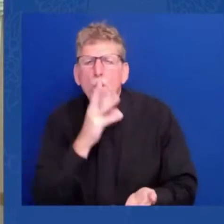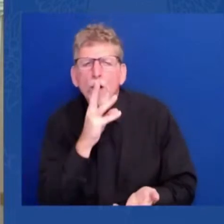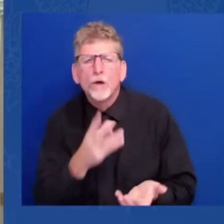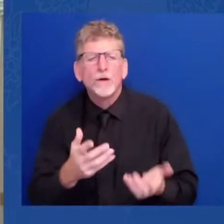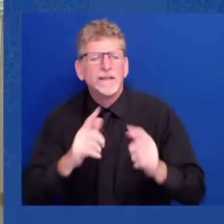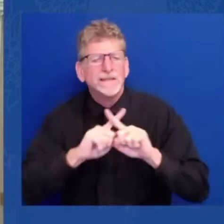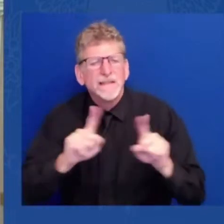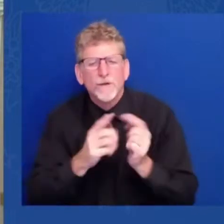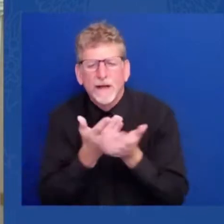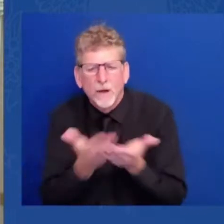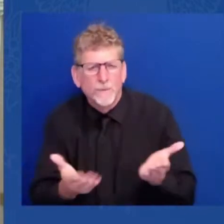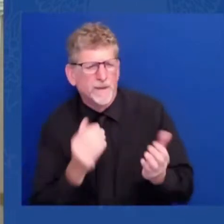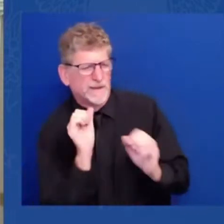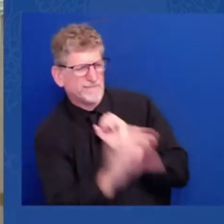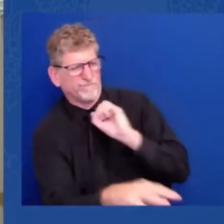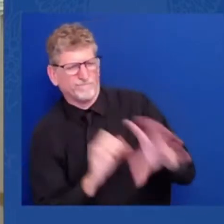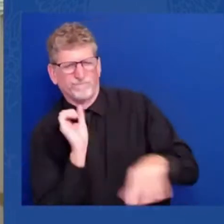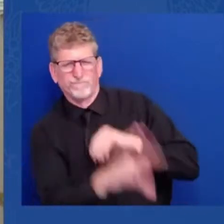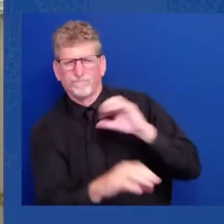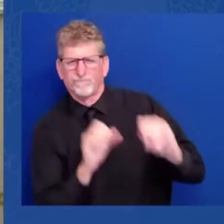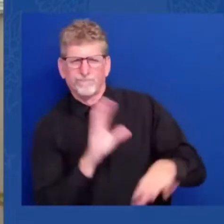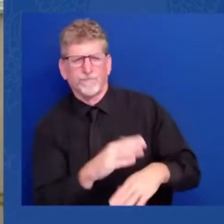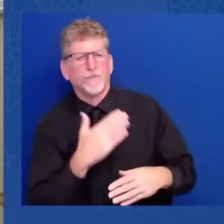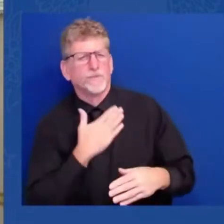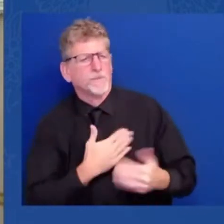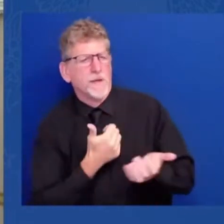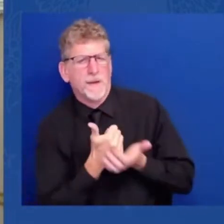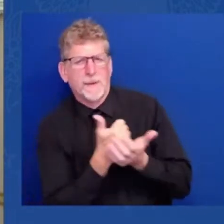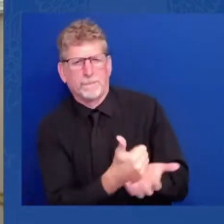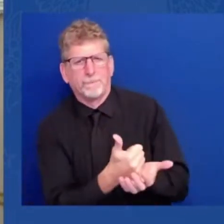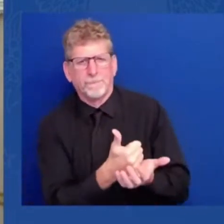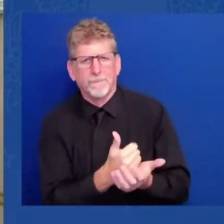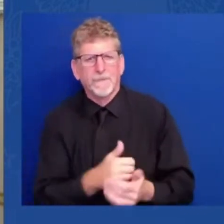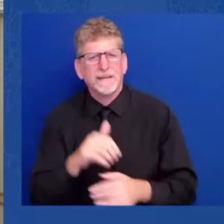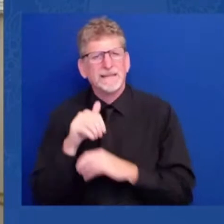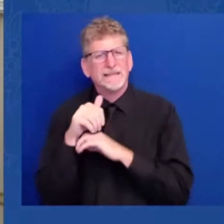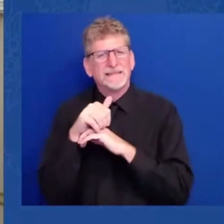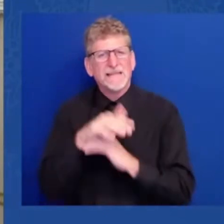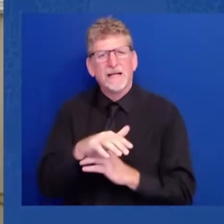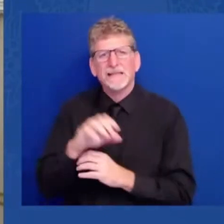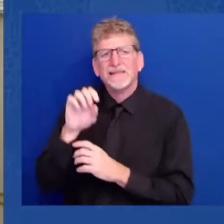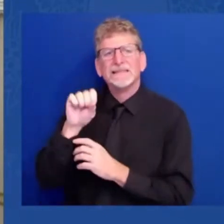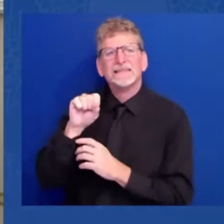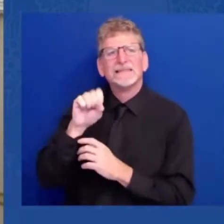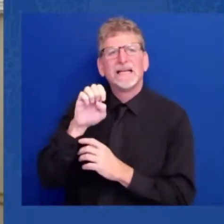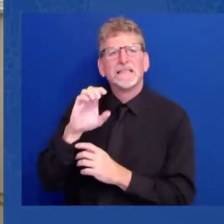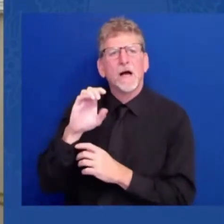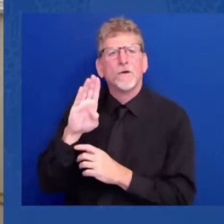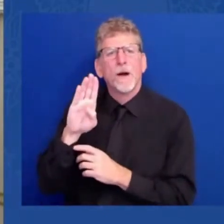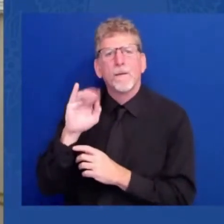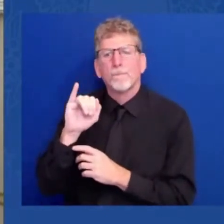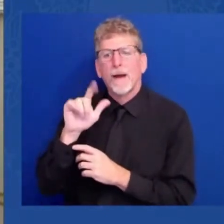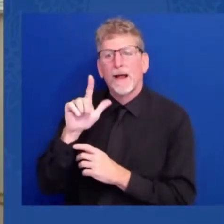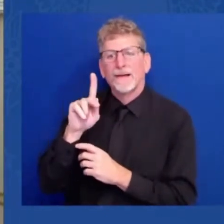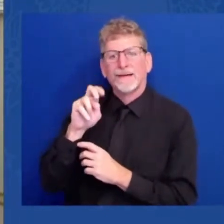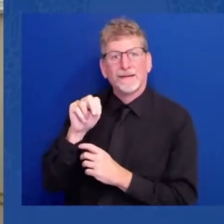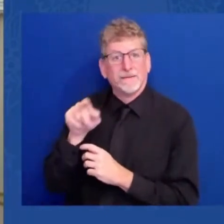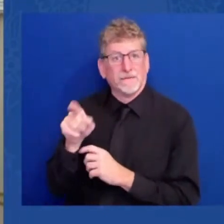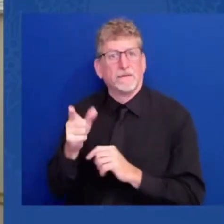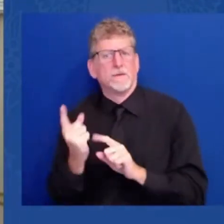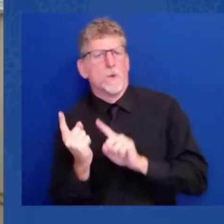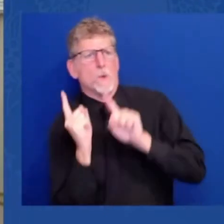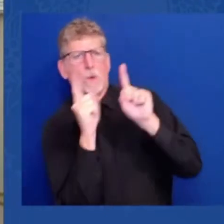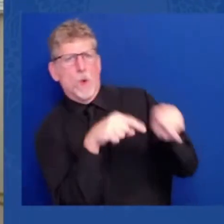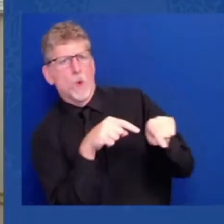visit our border between Poland and Ukraine and to Moldova to see what the situation was firsthand and